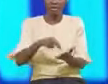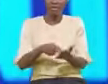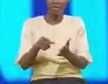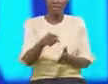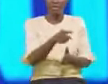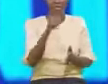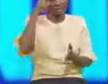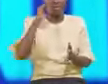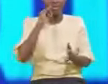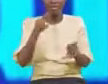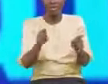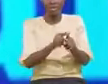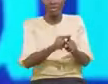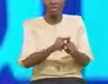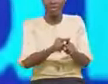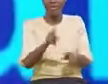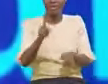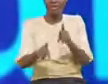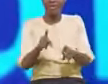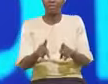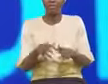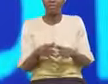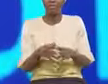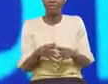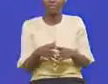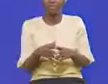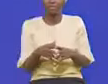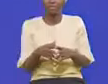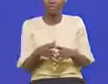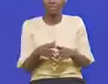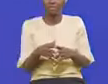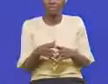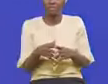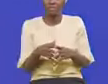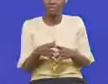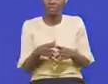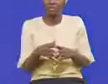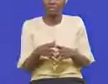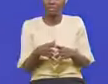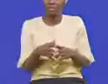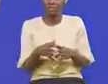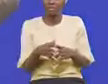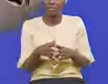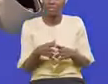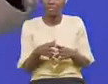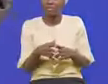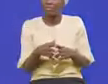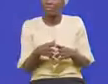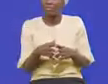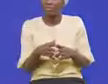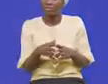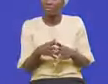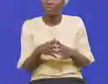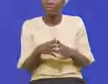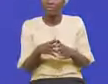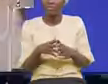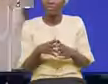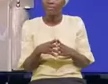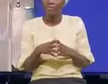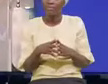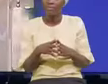the people are dreaming. Agbo bena Kristo a ɖeɖu kusia do ɖe dzia, enye nu ke nye amewo le drɔe kum be nyae, drɔ